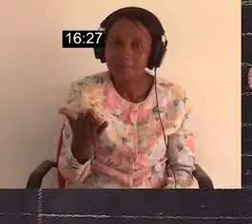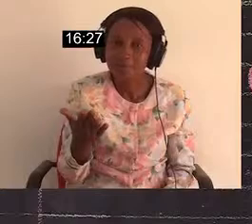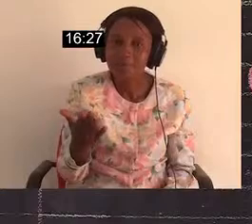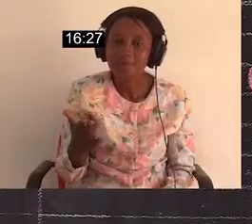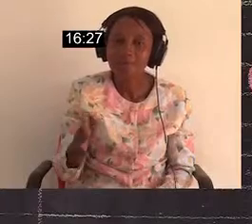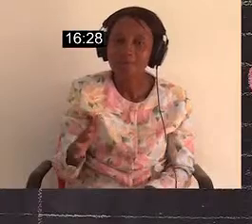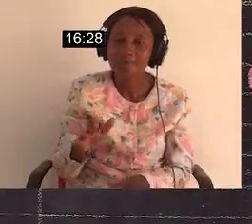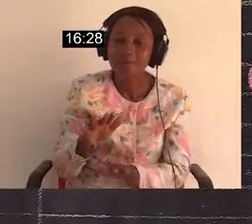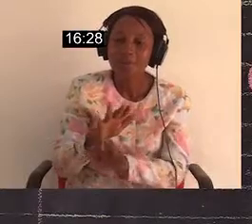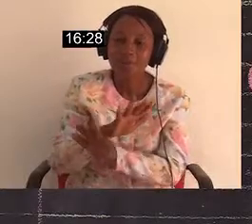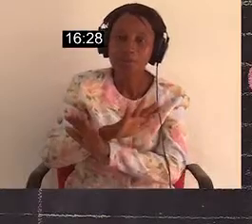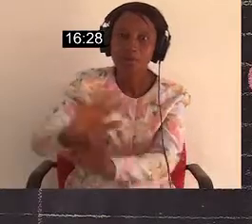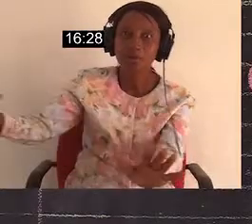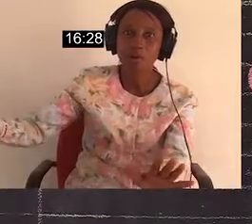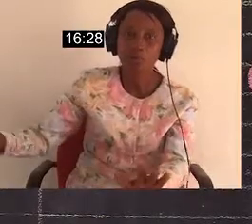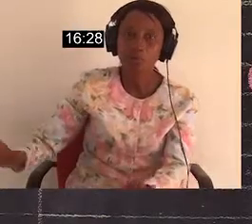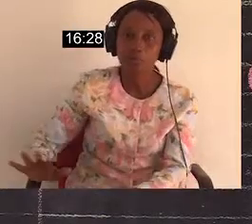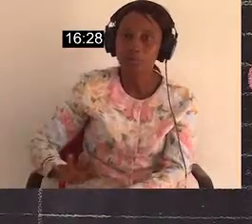Stop.